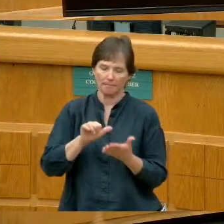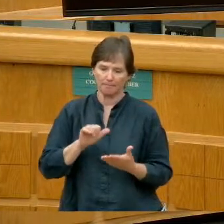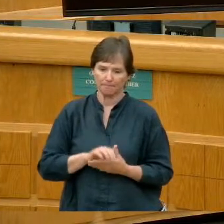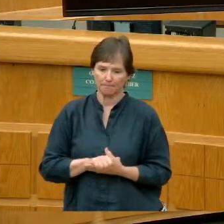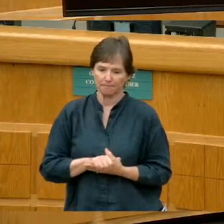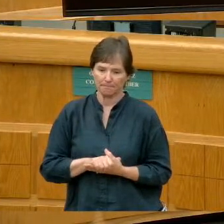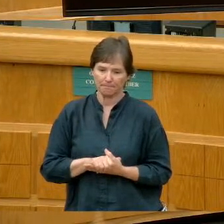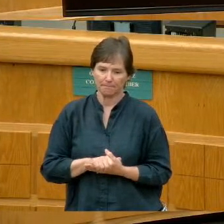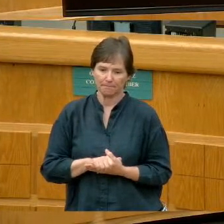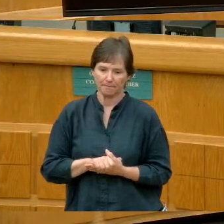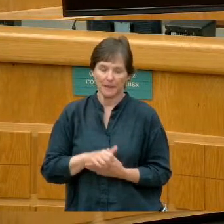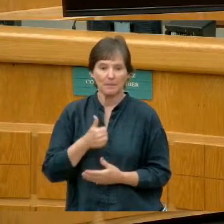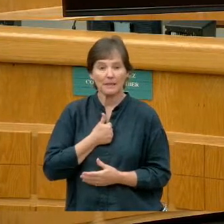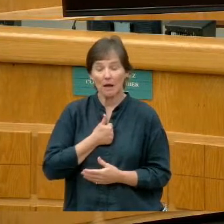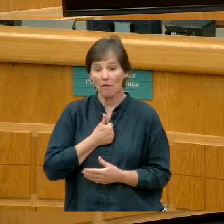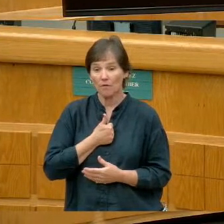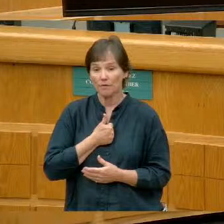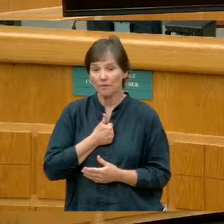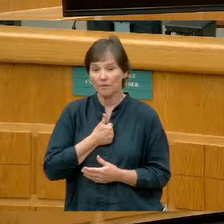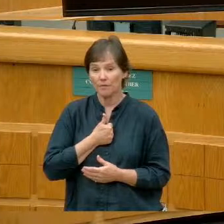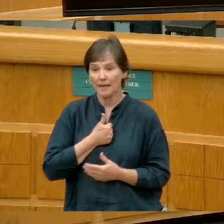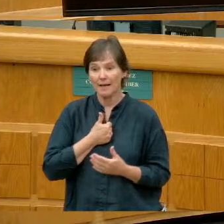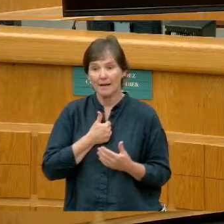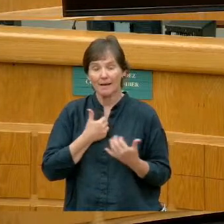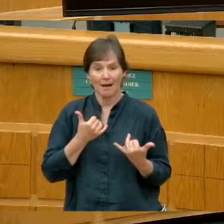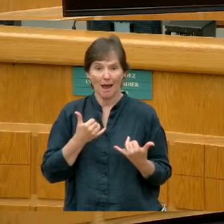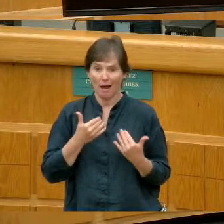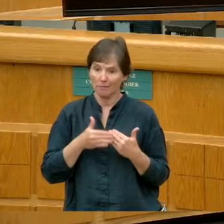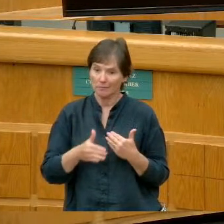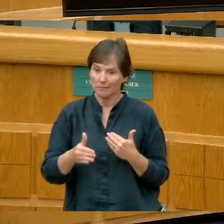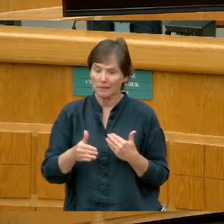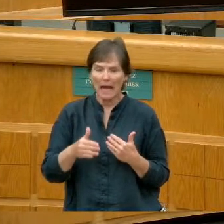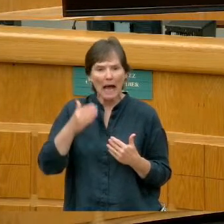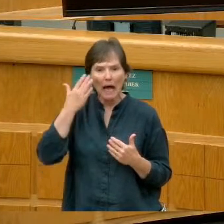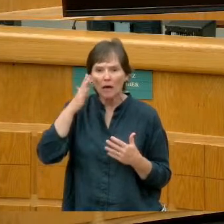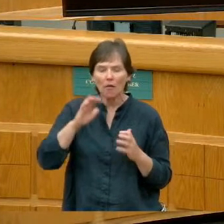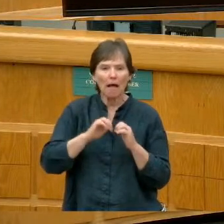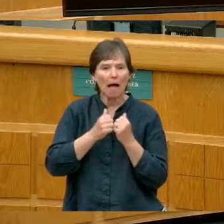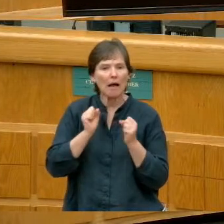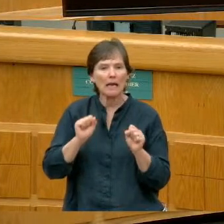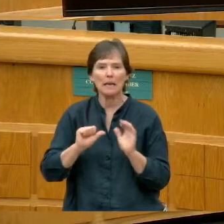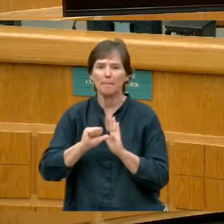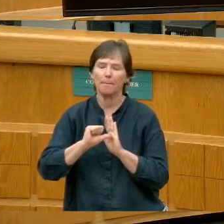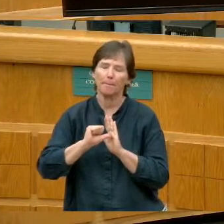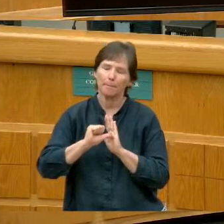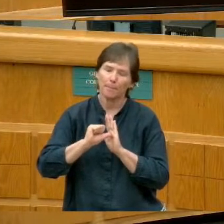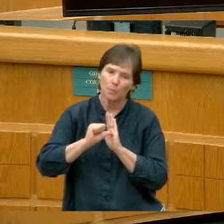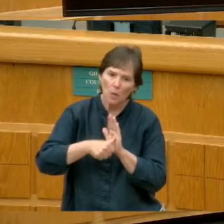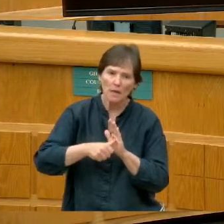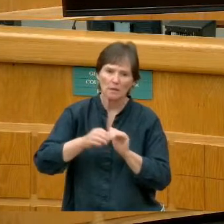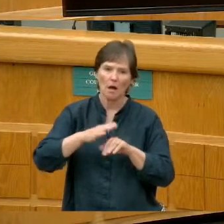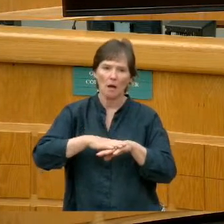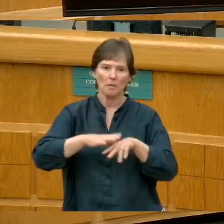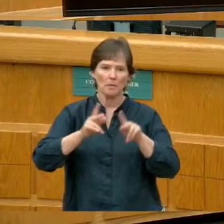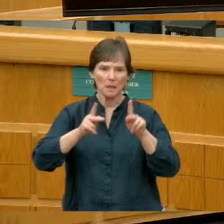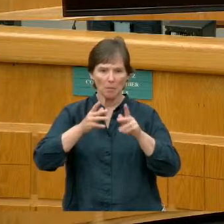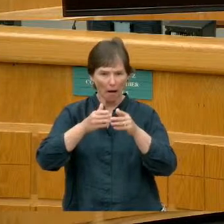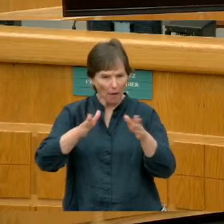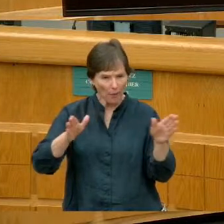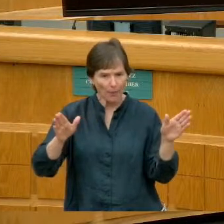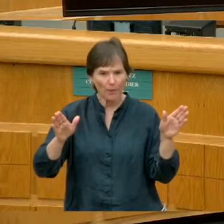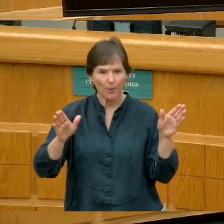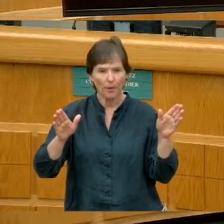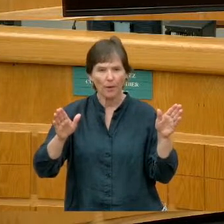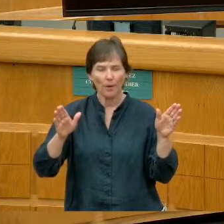I am not sure anymore what I can say to impress upon you that will really make us call